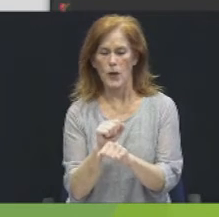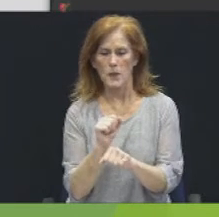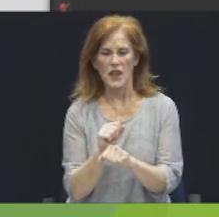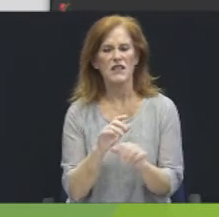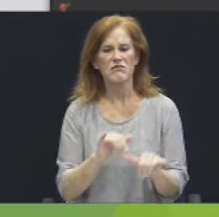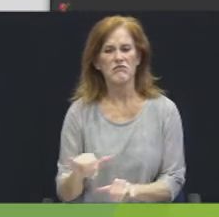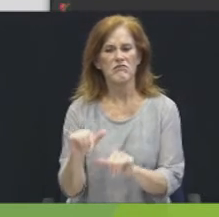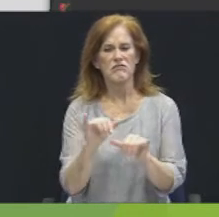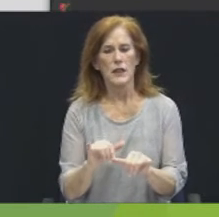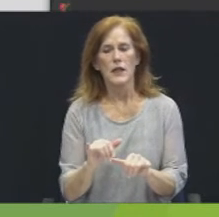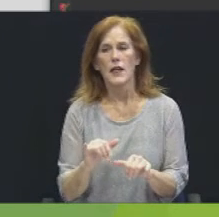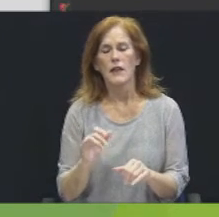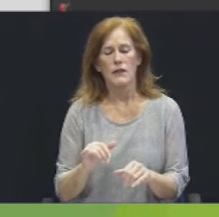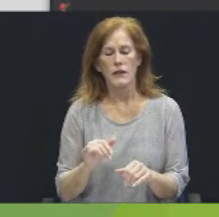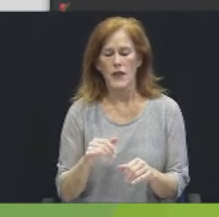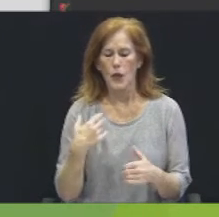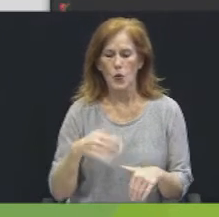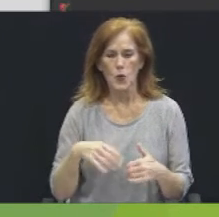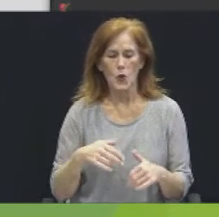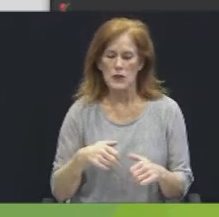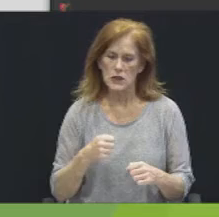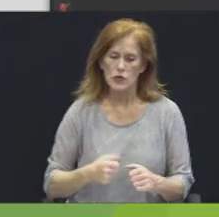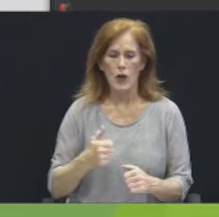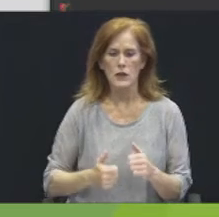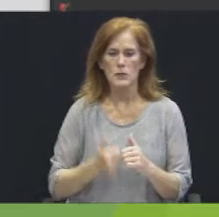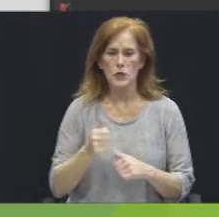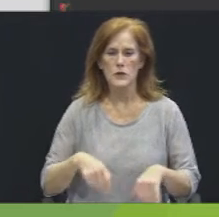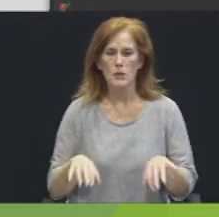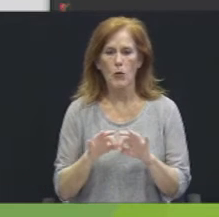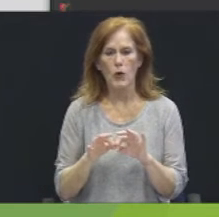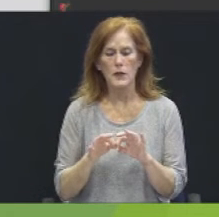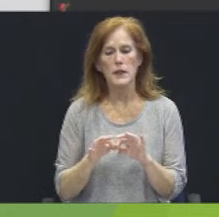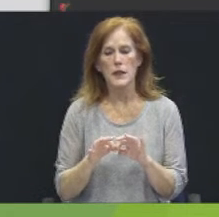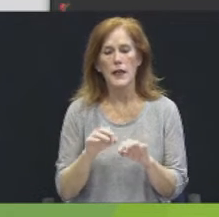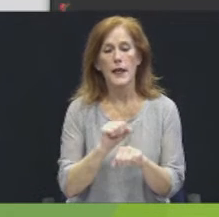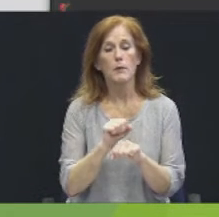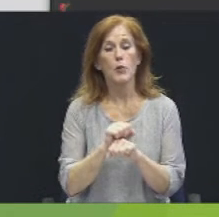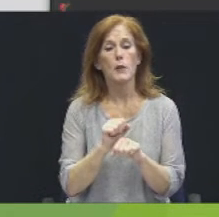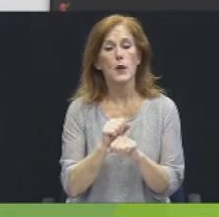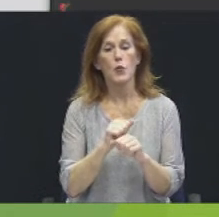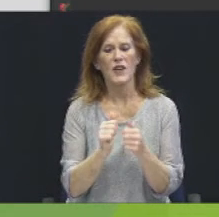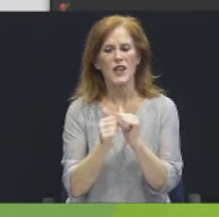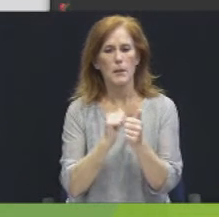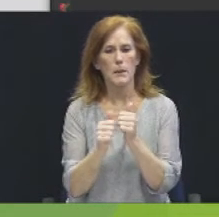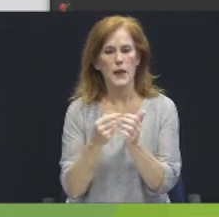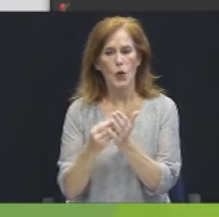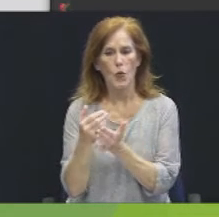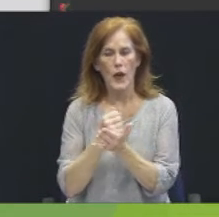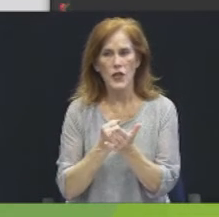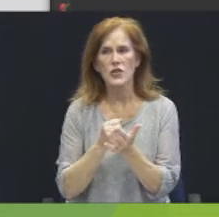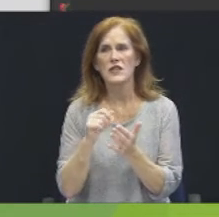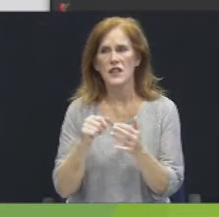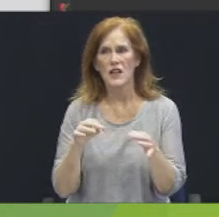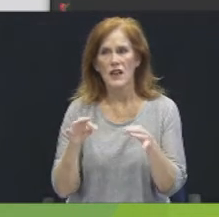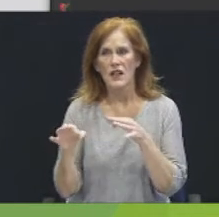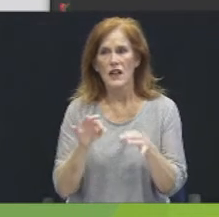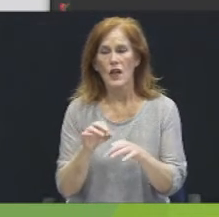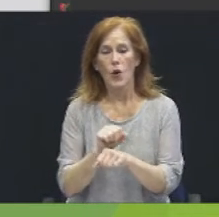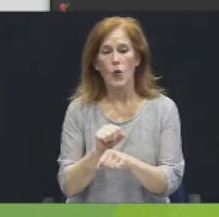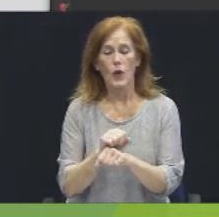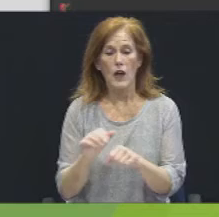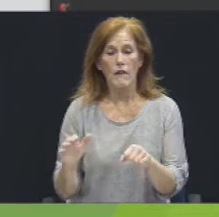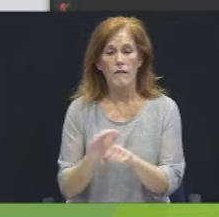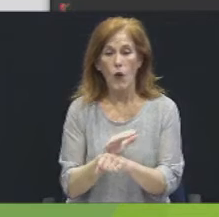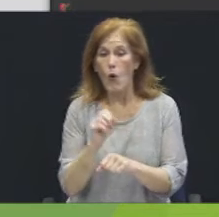biggest and most glaring most of the time. And competitive employment is defined as work on a full